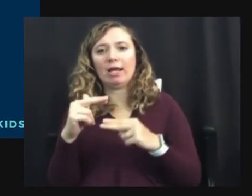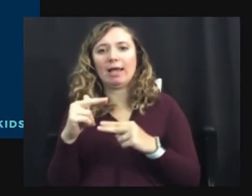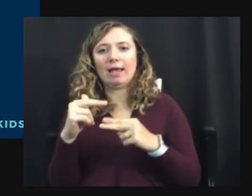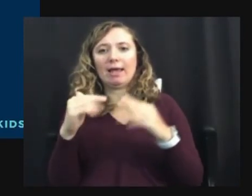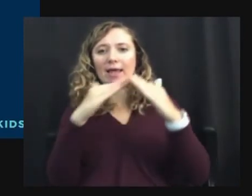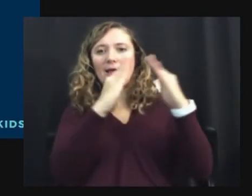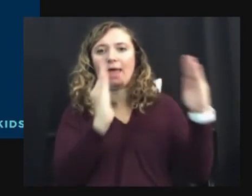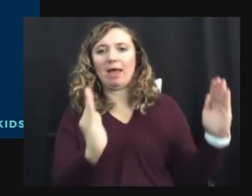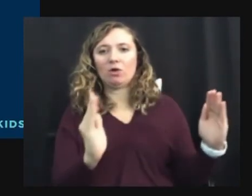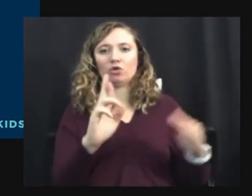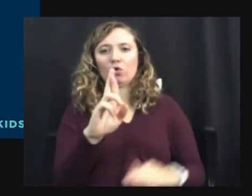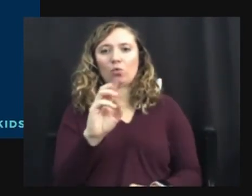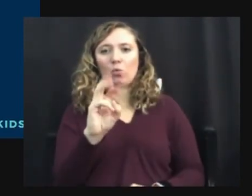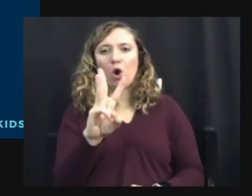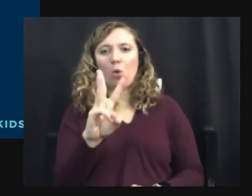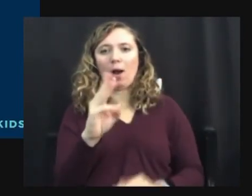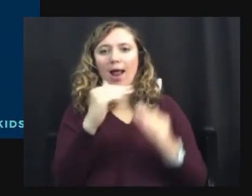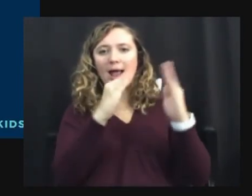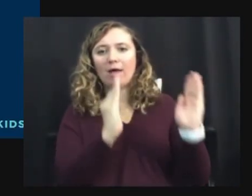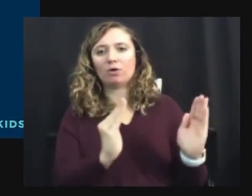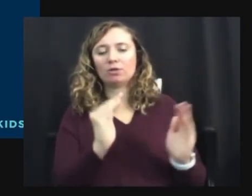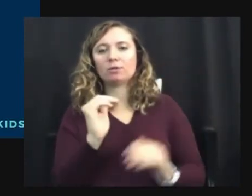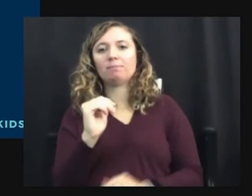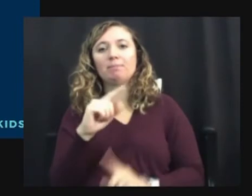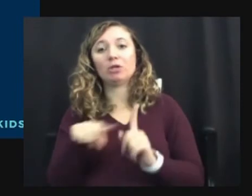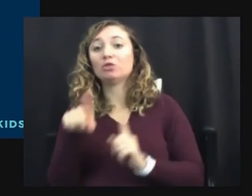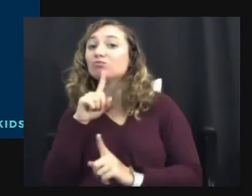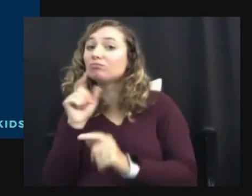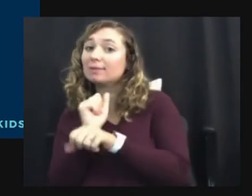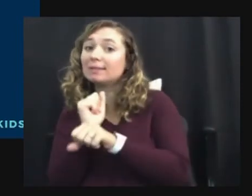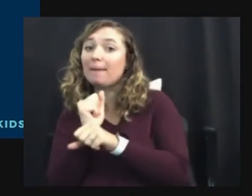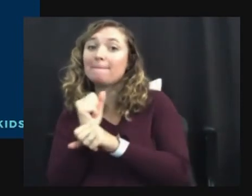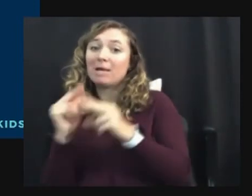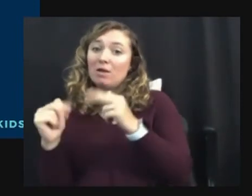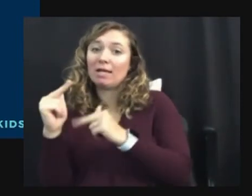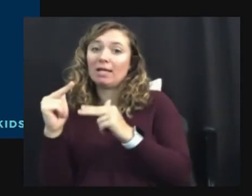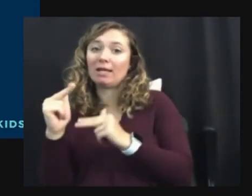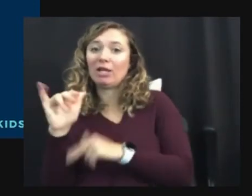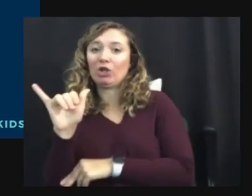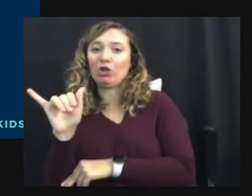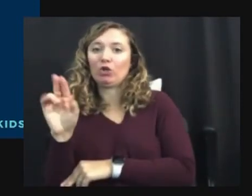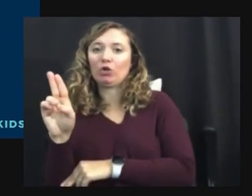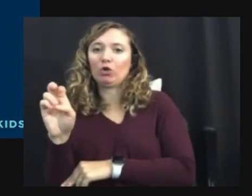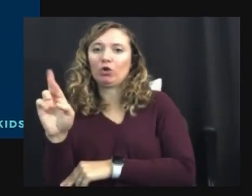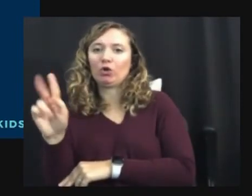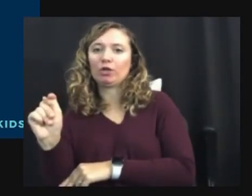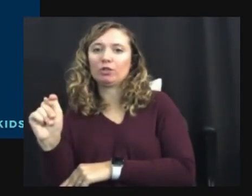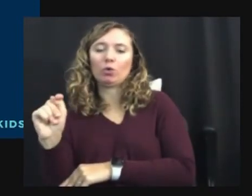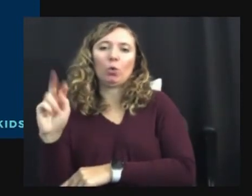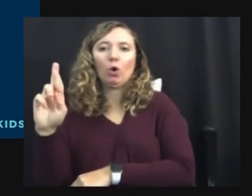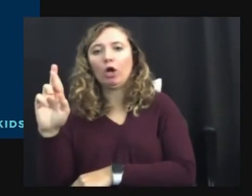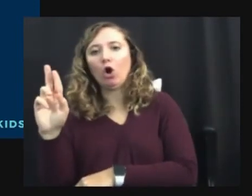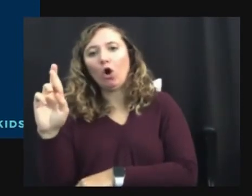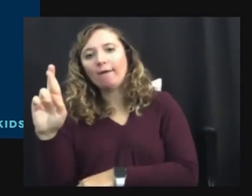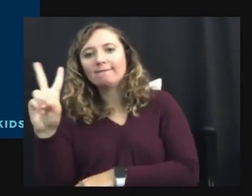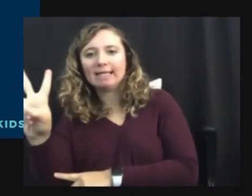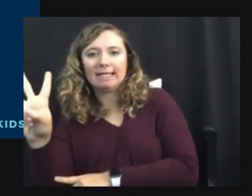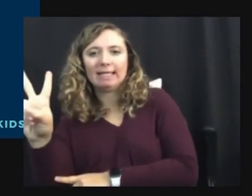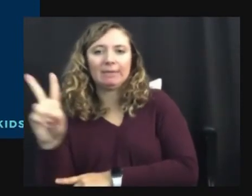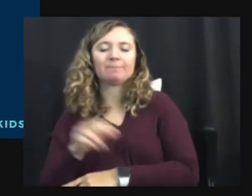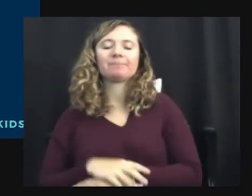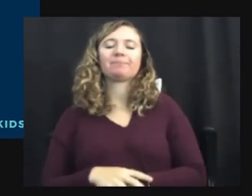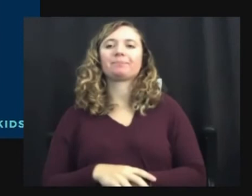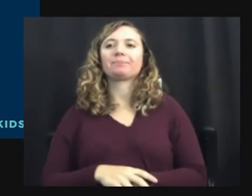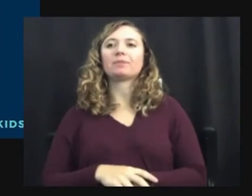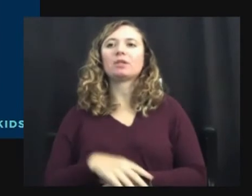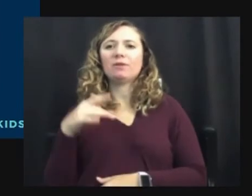yurt or an RV. And so you're feeling all this distress because the blueprint doesn't